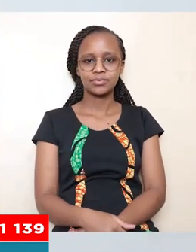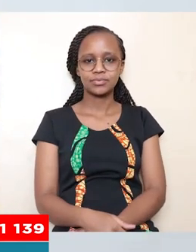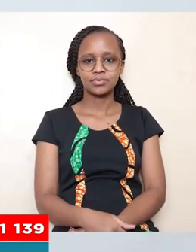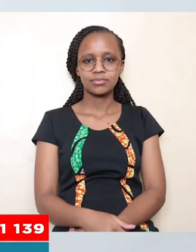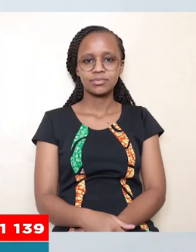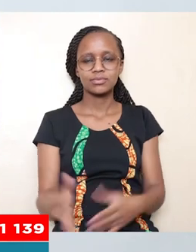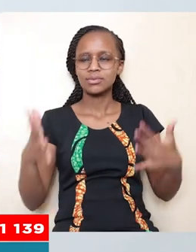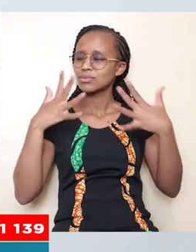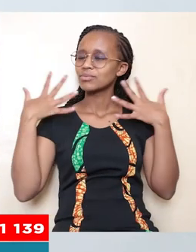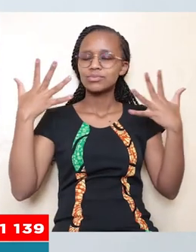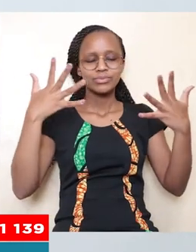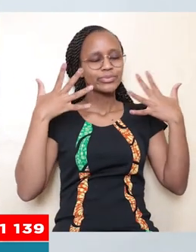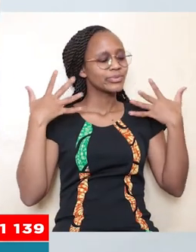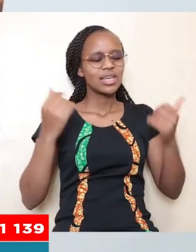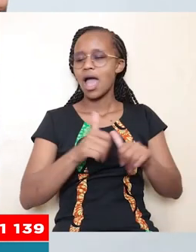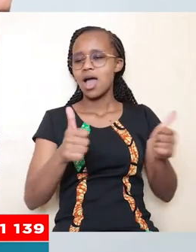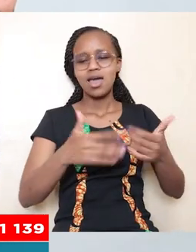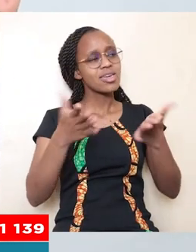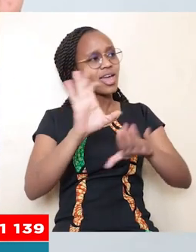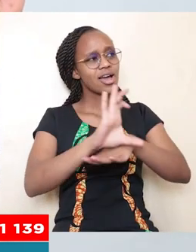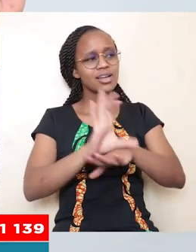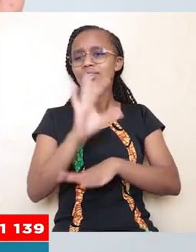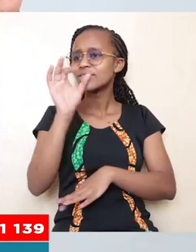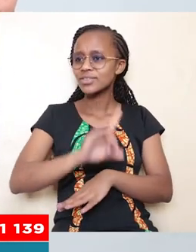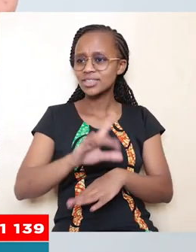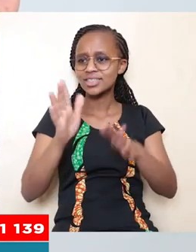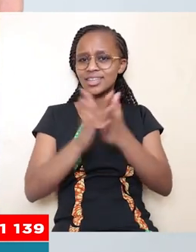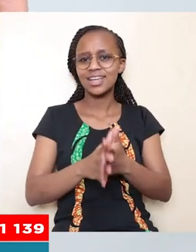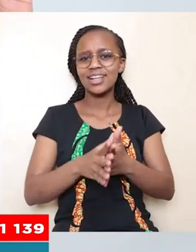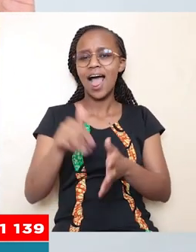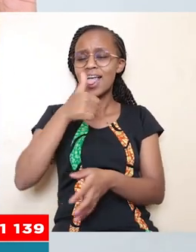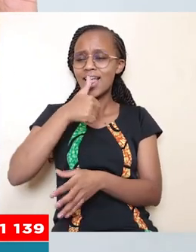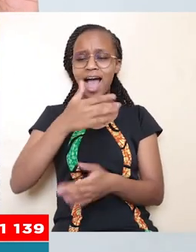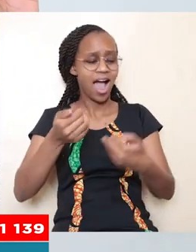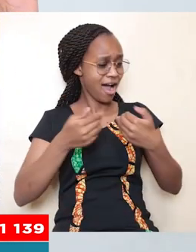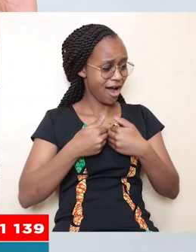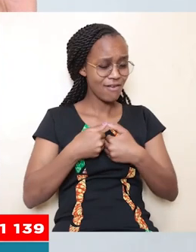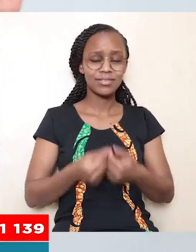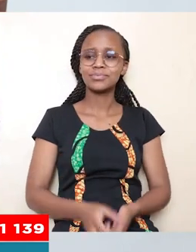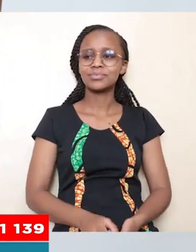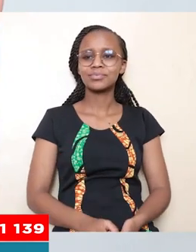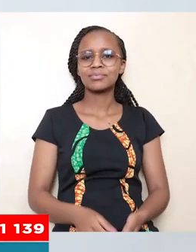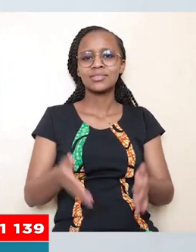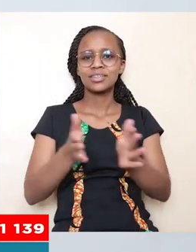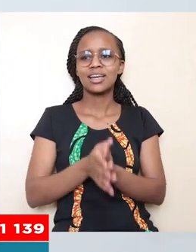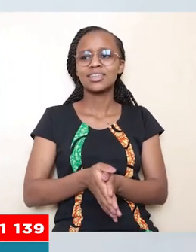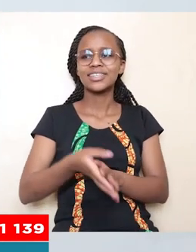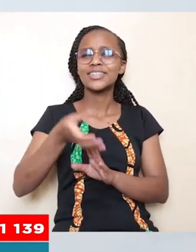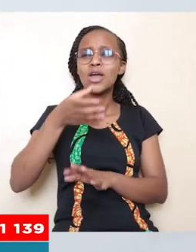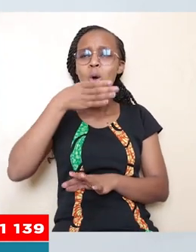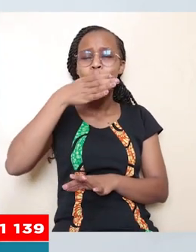na wanapumua tu, na wako kanisani, na wanapokea, na wanakunywa maji ya